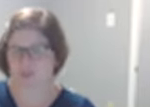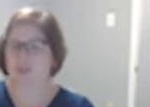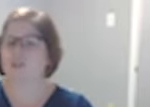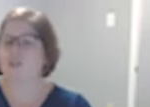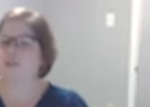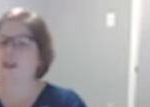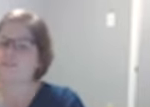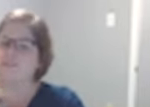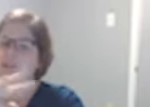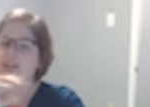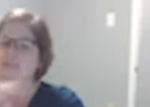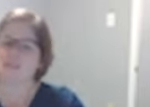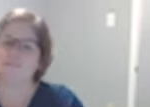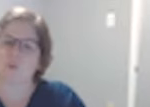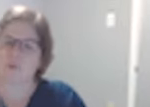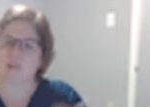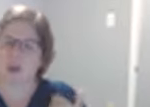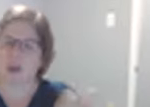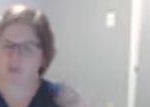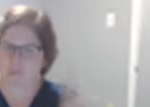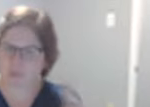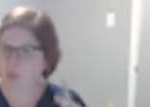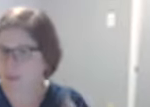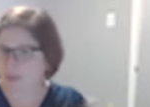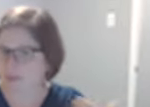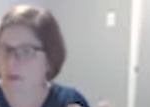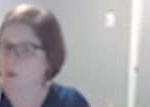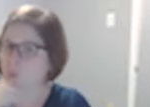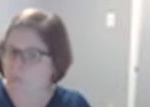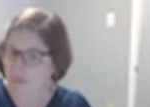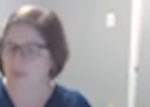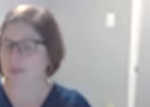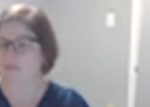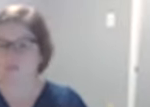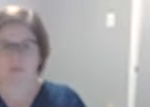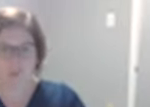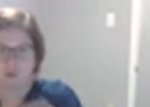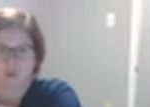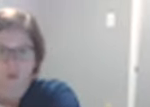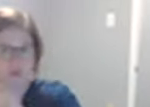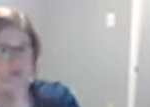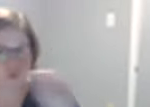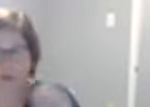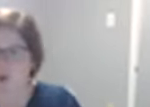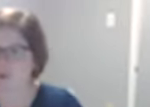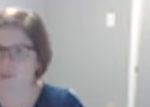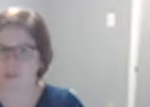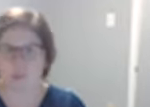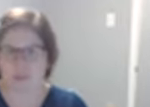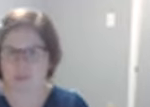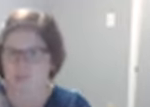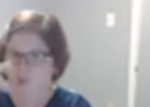young people, especially young women who come from countries without a space program and who aspire to become an astronaut